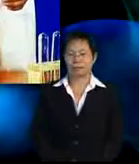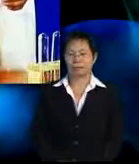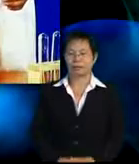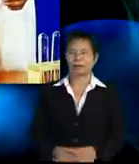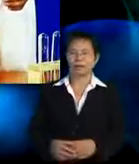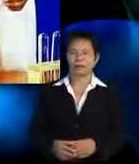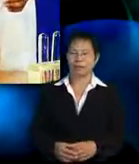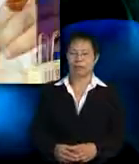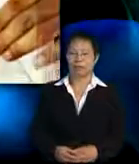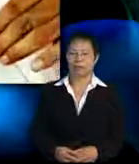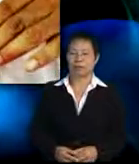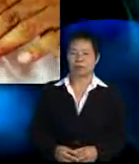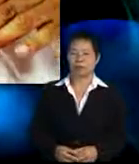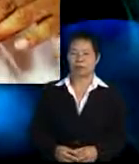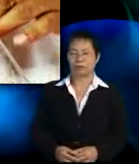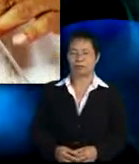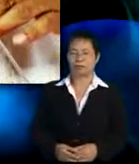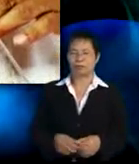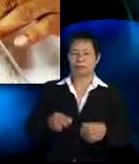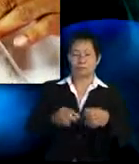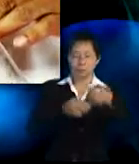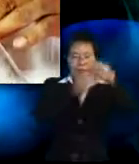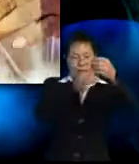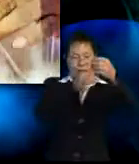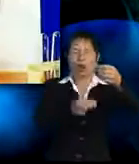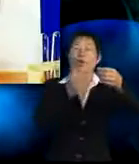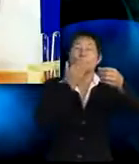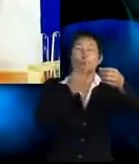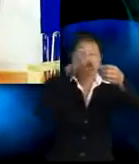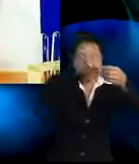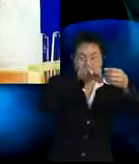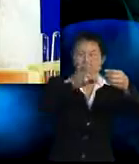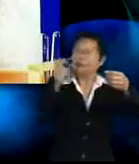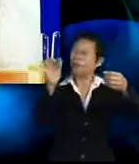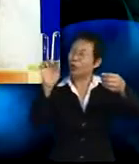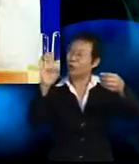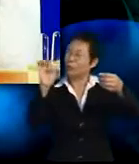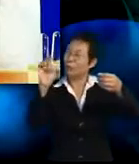Put a few drops of Benedict solution to some glucose solution.